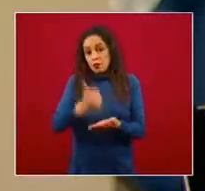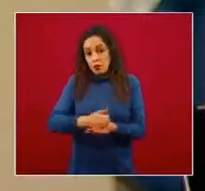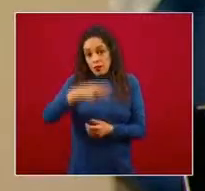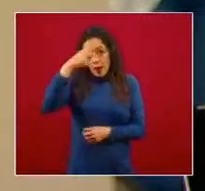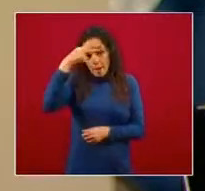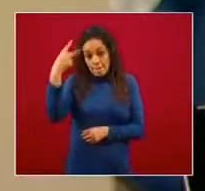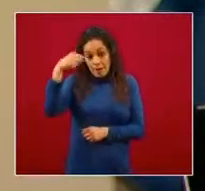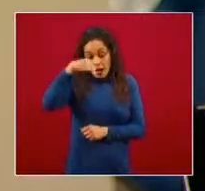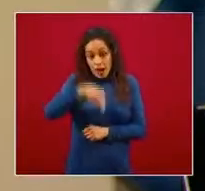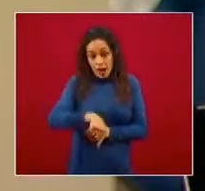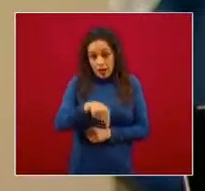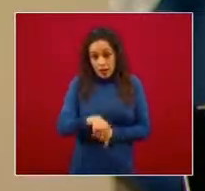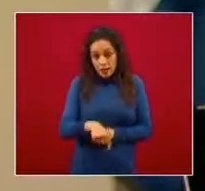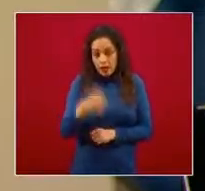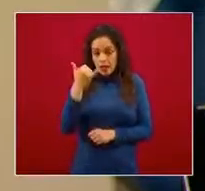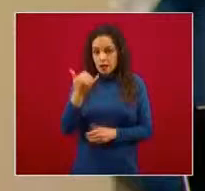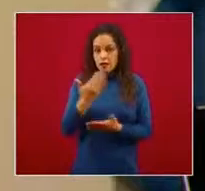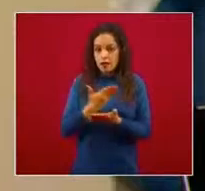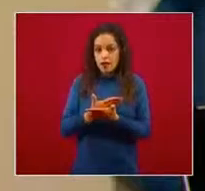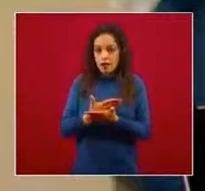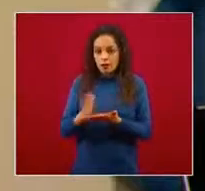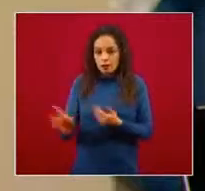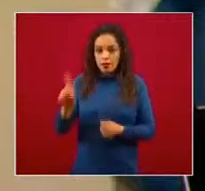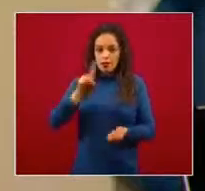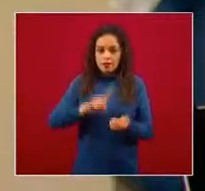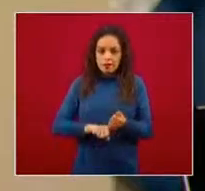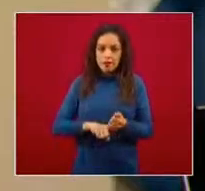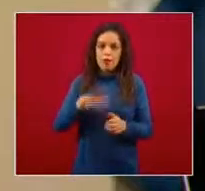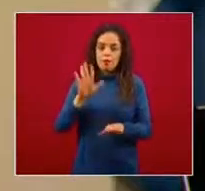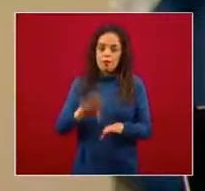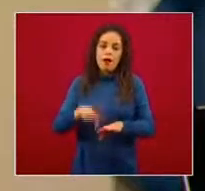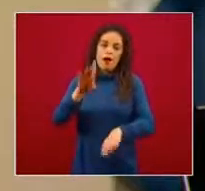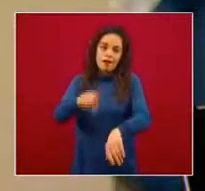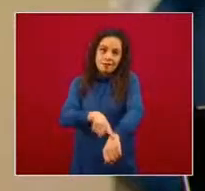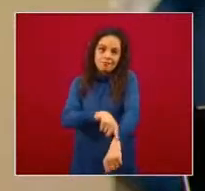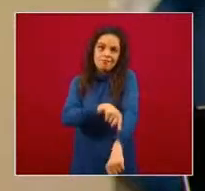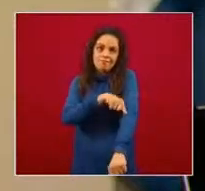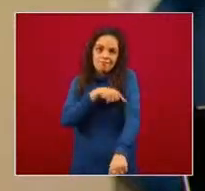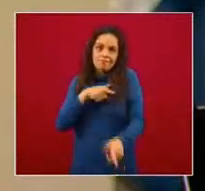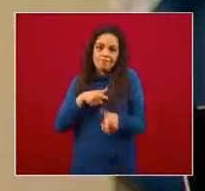that it was regarding the Mexico City area.